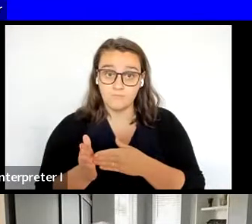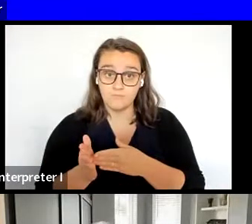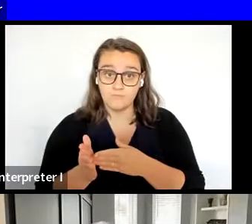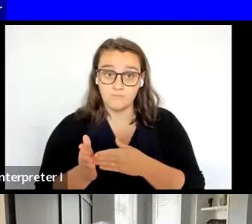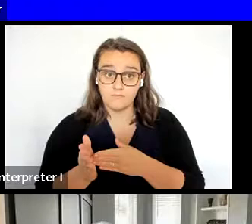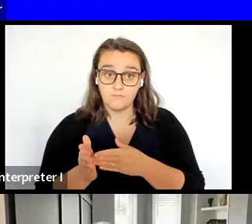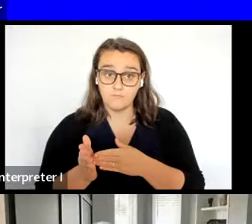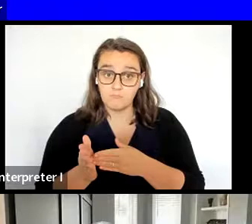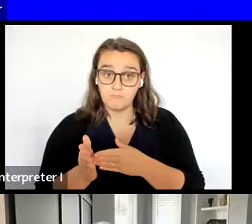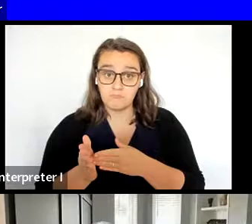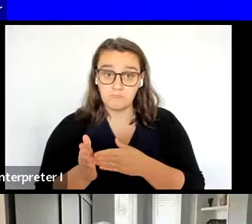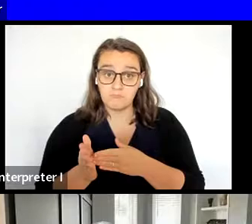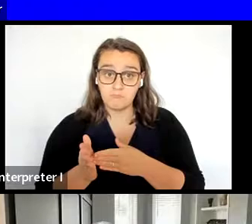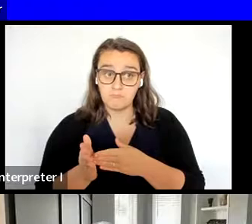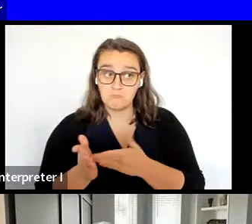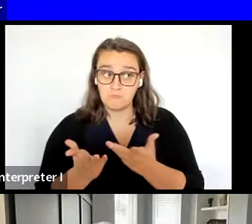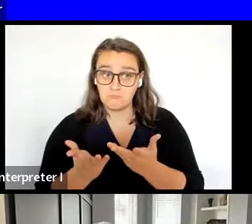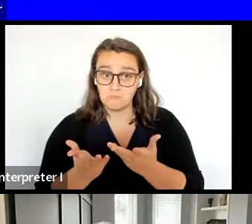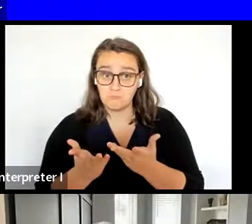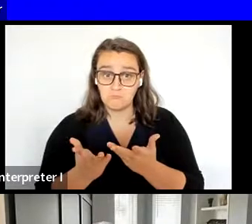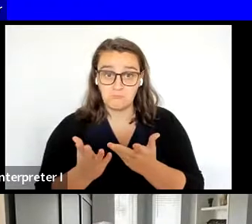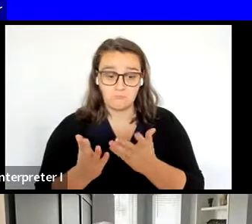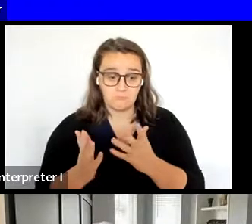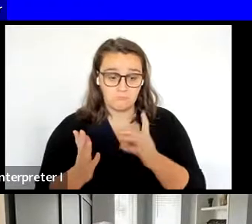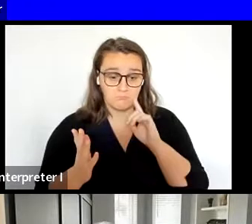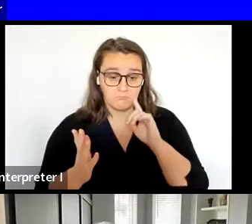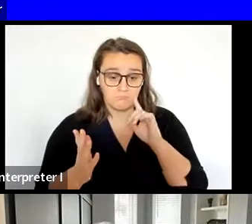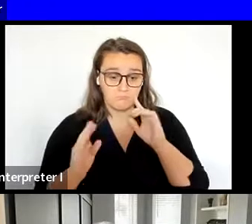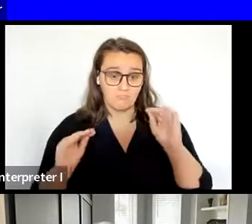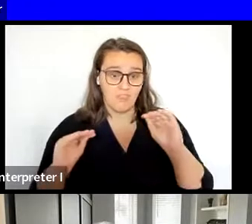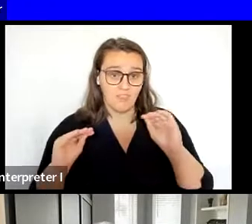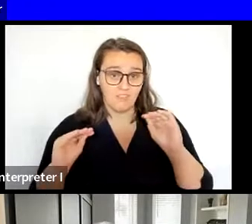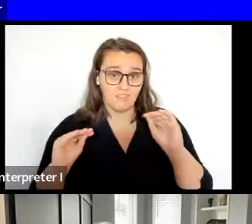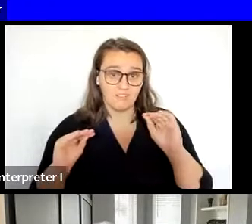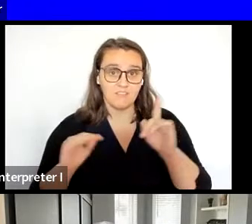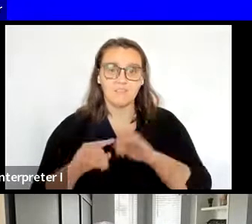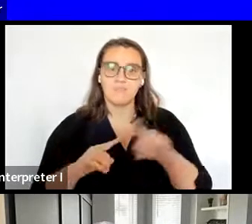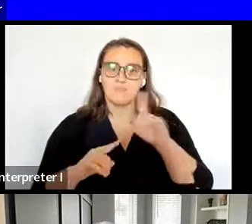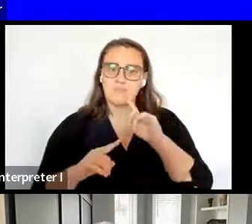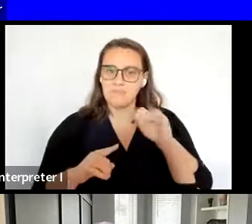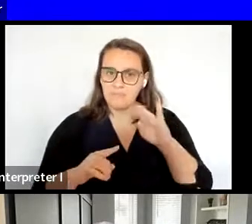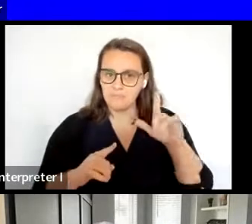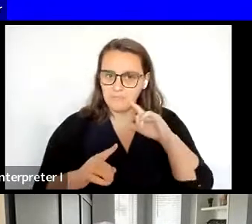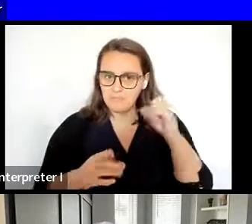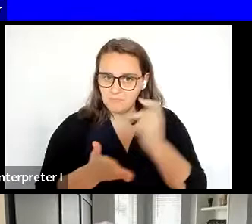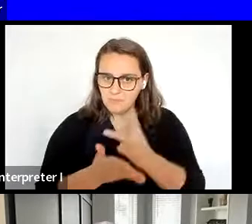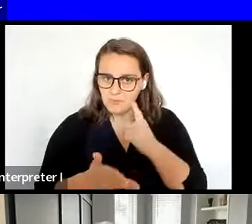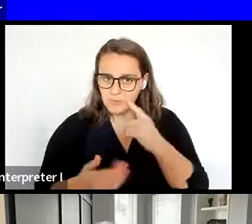I don't see or hear any no votes. The bill is approved unanimously.